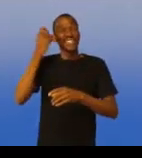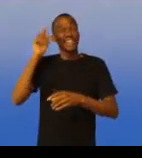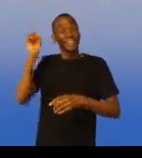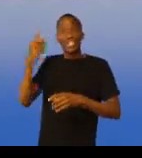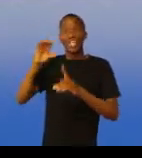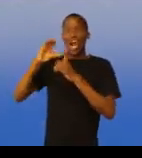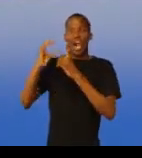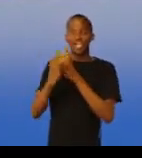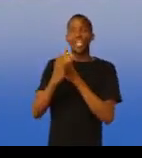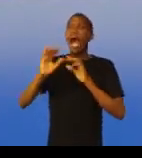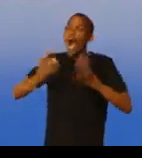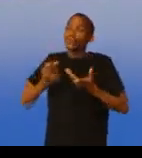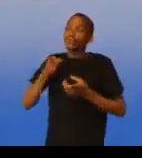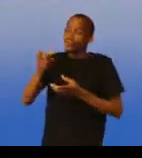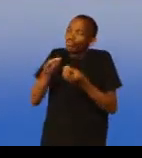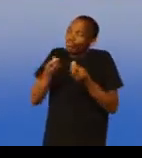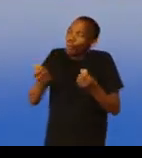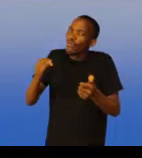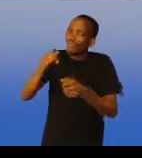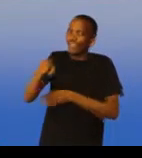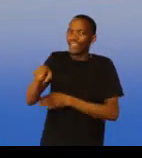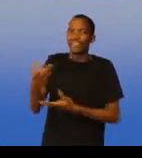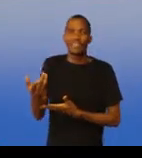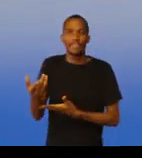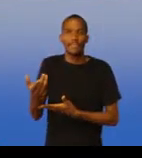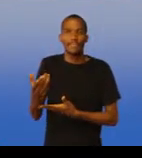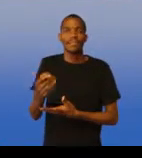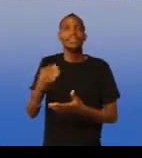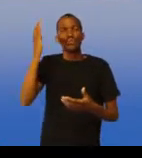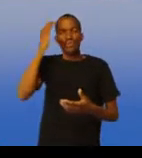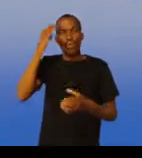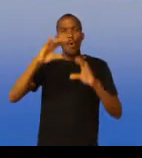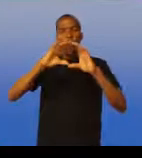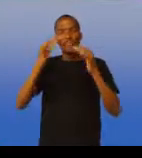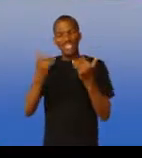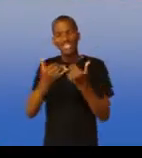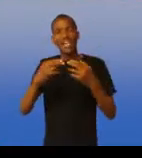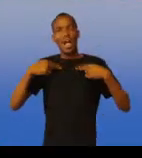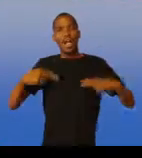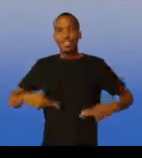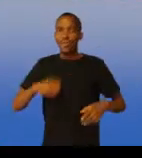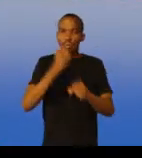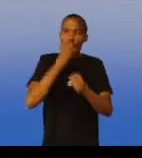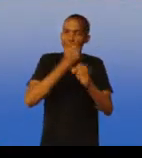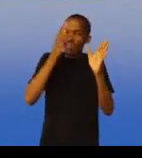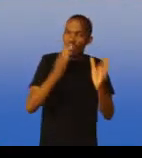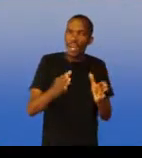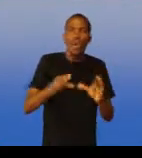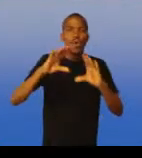able to say, how can we address this collectively? USAID is using community health workers and